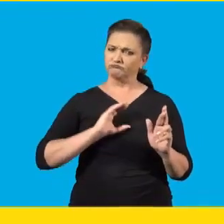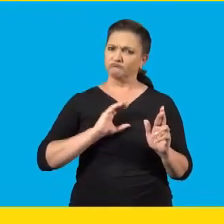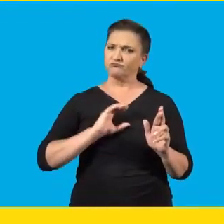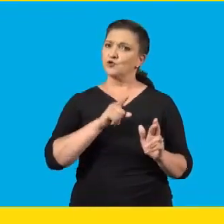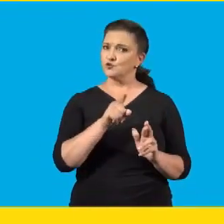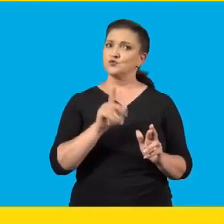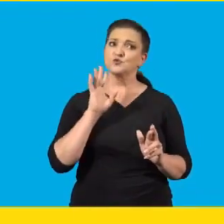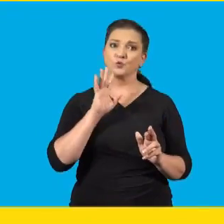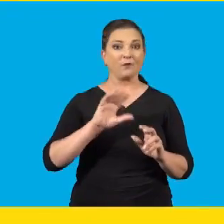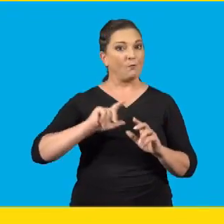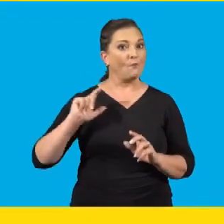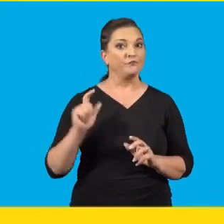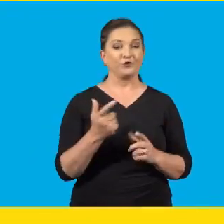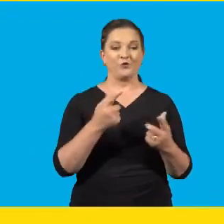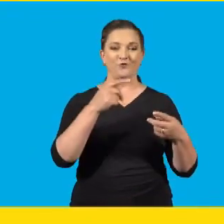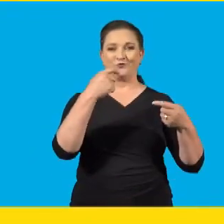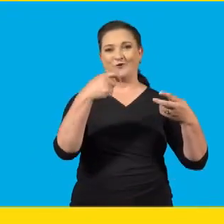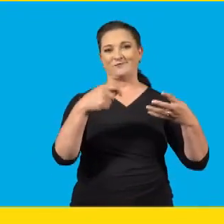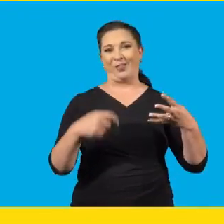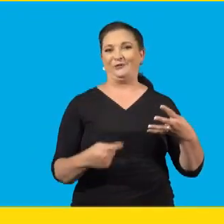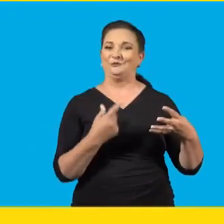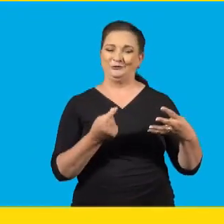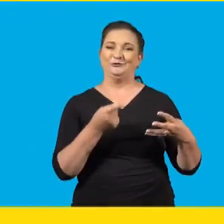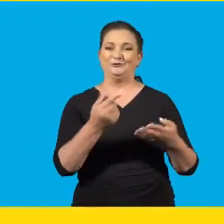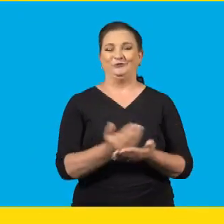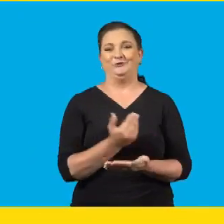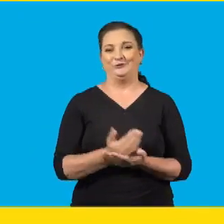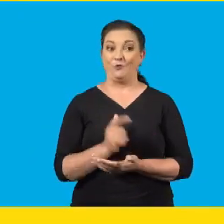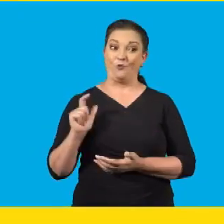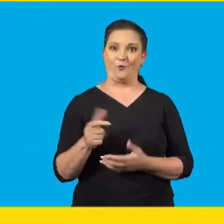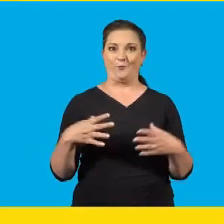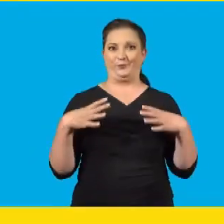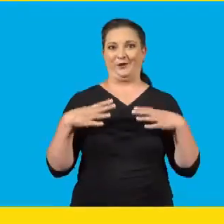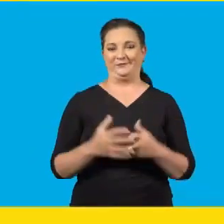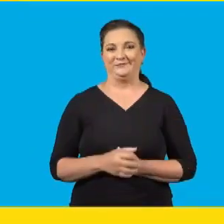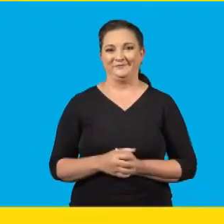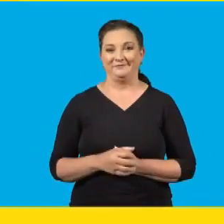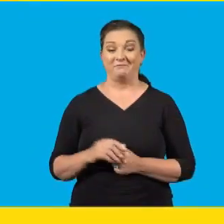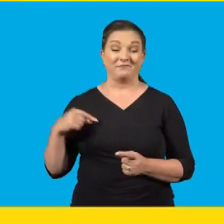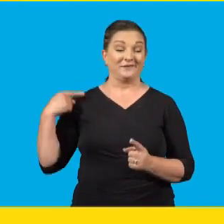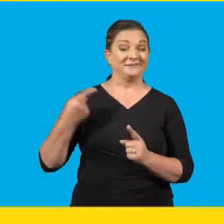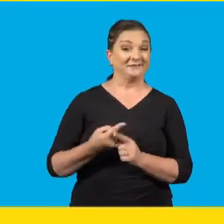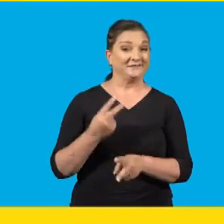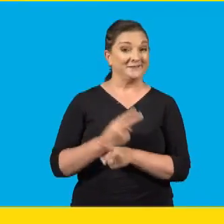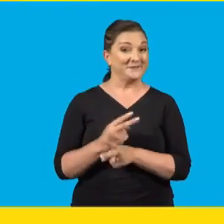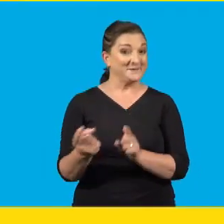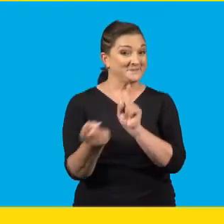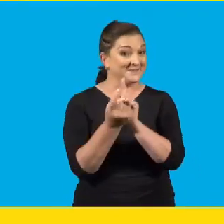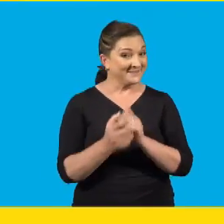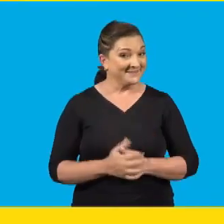I'm confident that you're all going to get the results you deserve and make us all proud. Until we